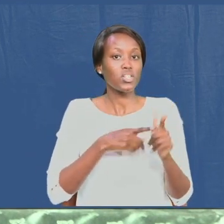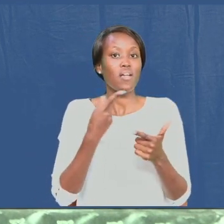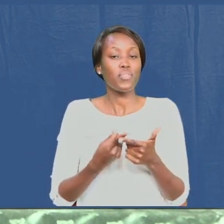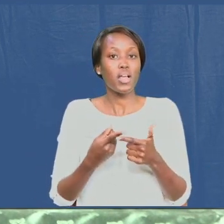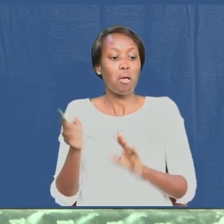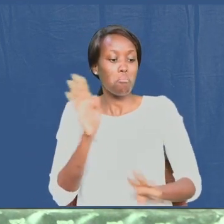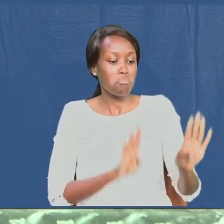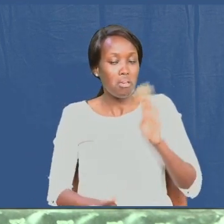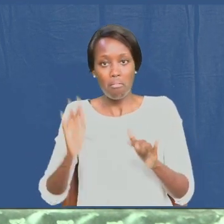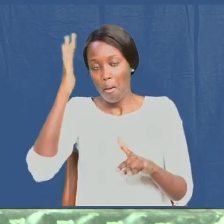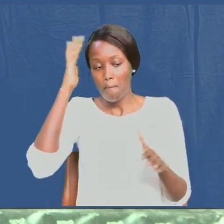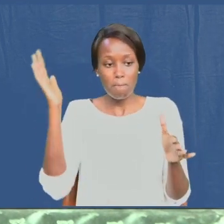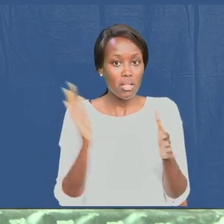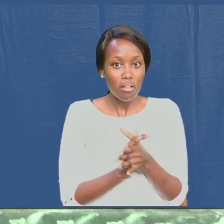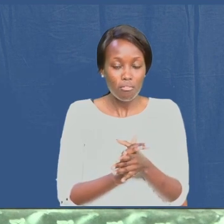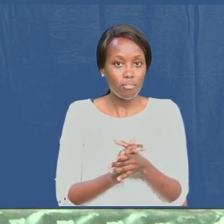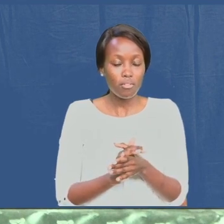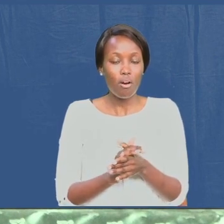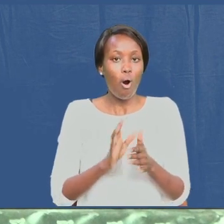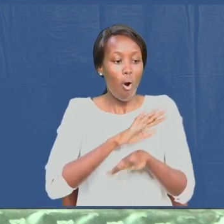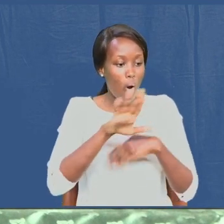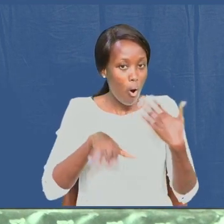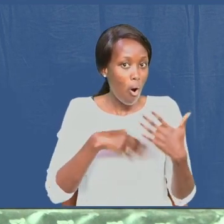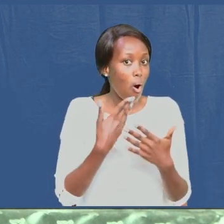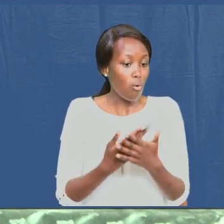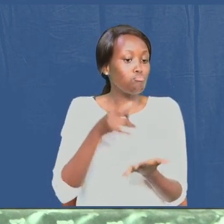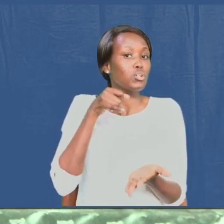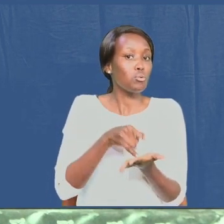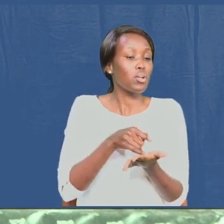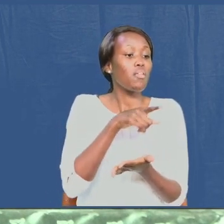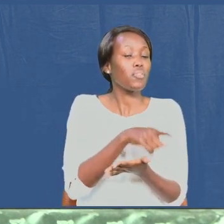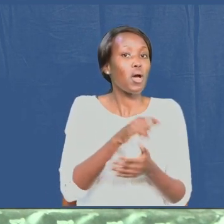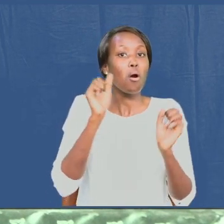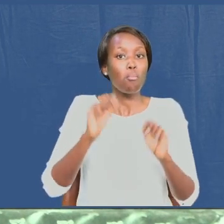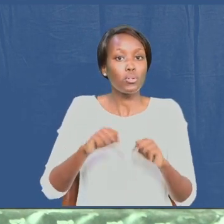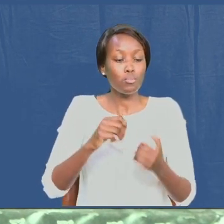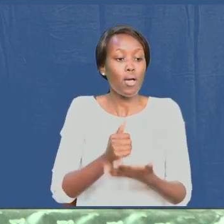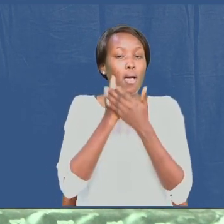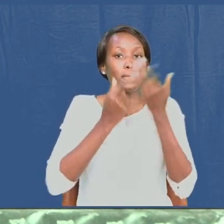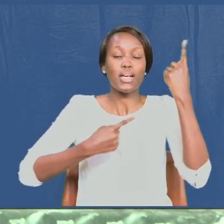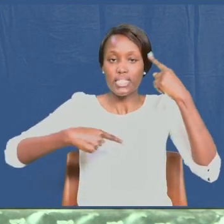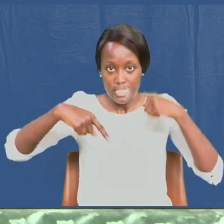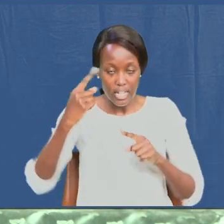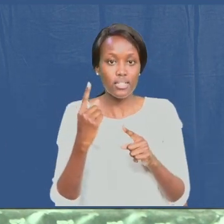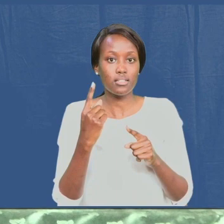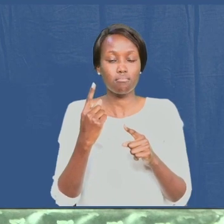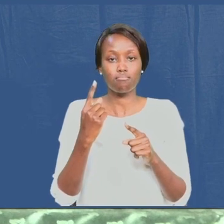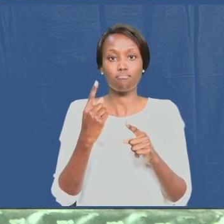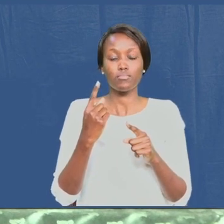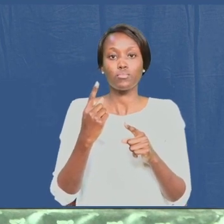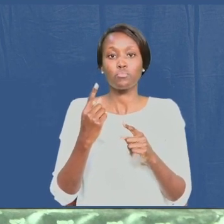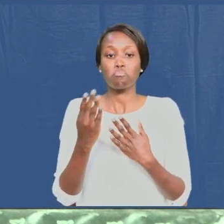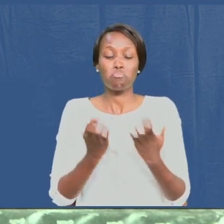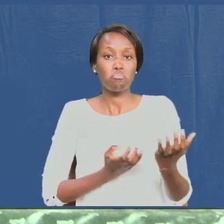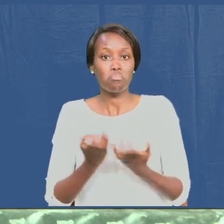morals, ethics, and behaviors that are necessary in the successful performance of